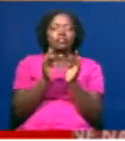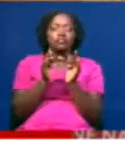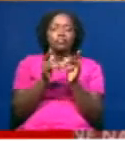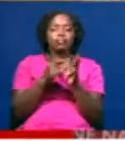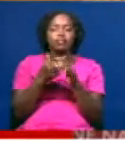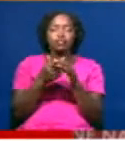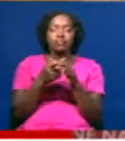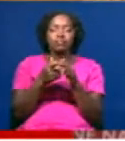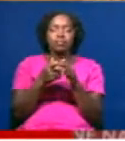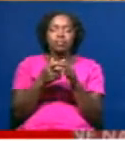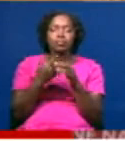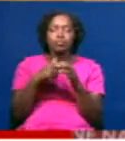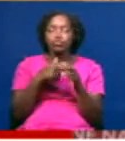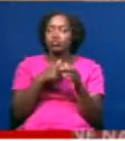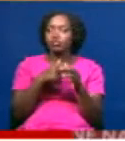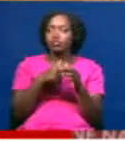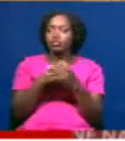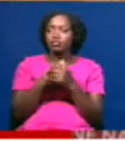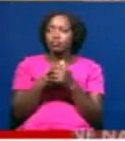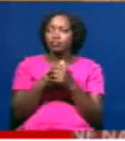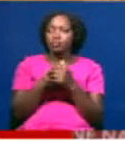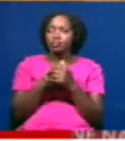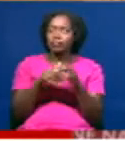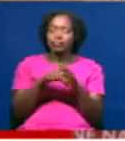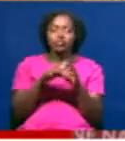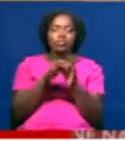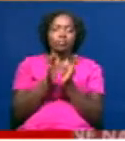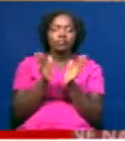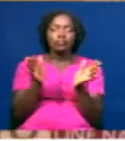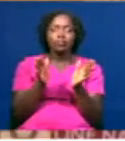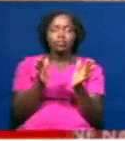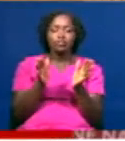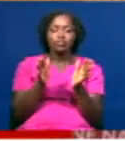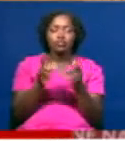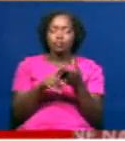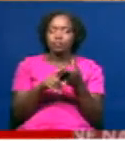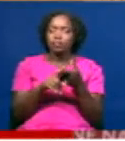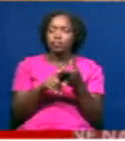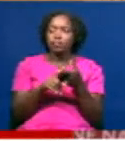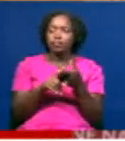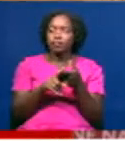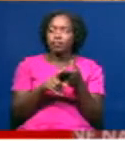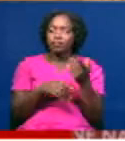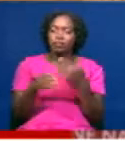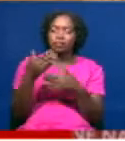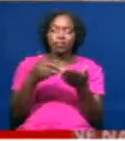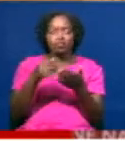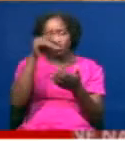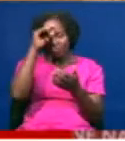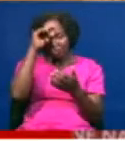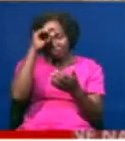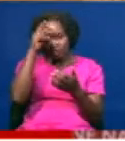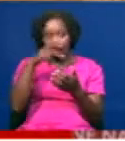does not make sense for members of the public to interact with government by